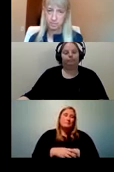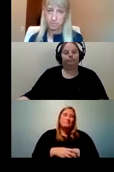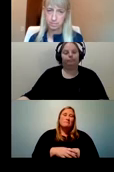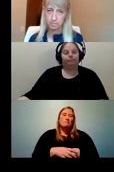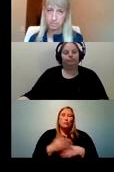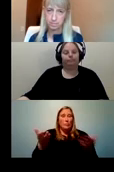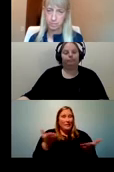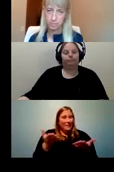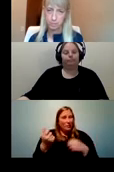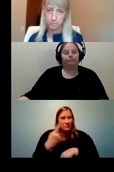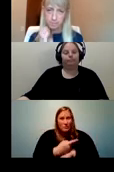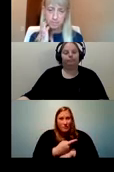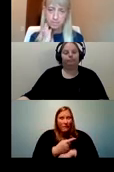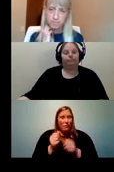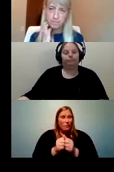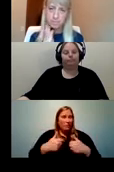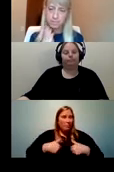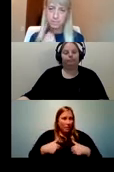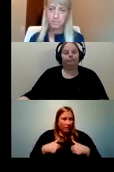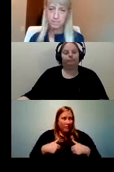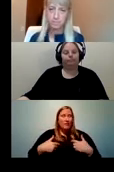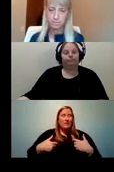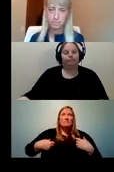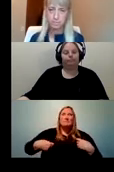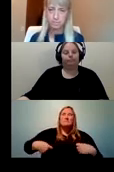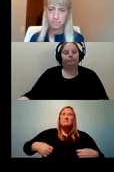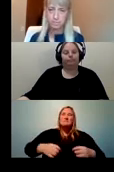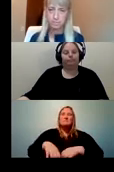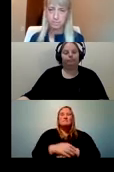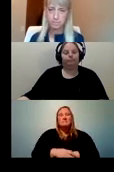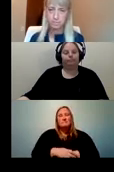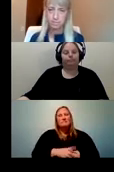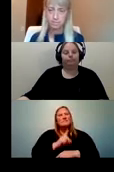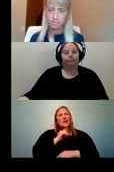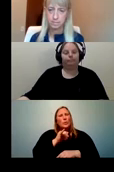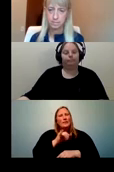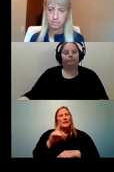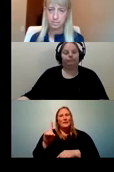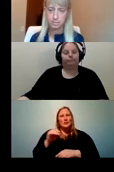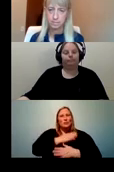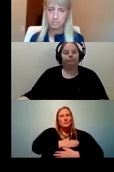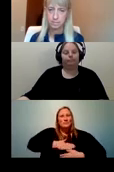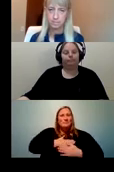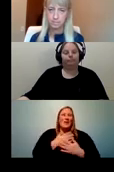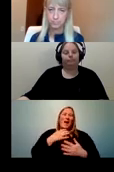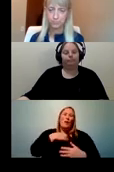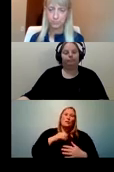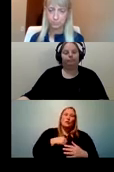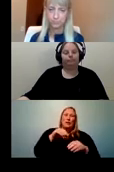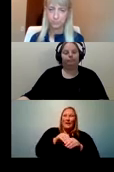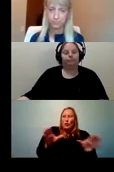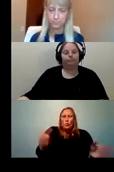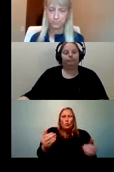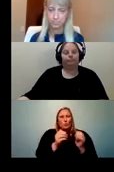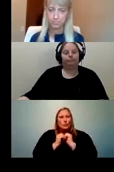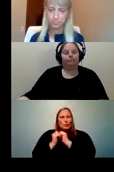spend with us today and spend with me today. I really have... I really do enjoy. I wish we could have all been in a room together because I would have